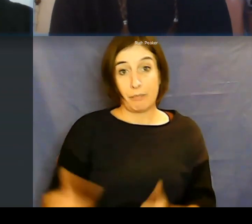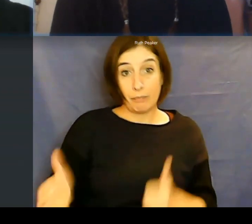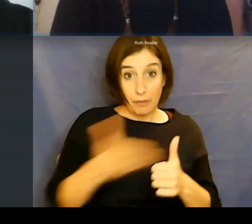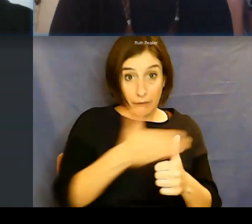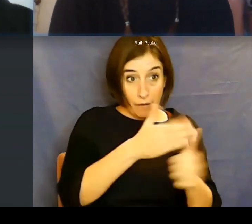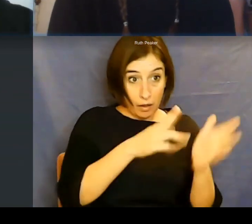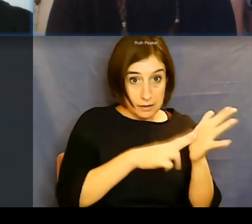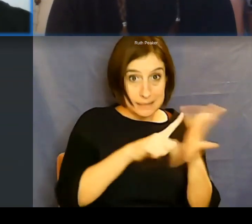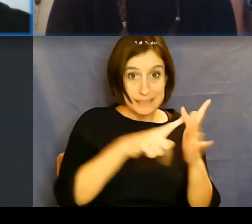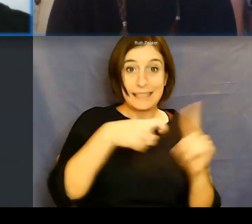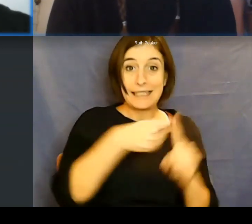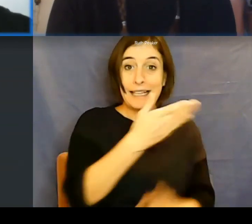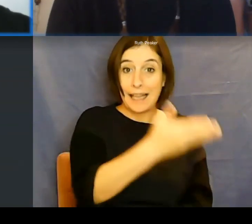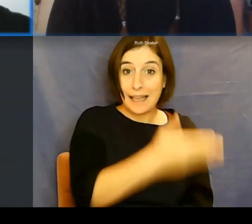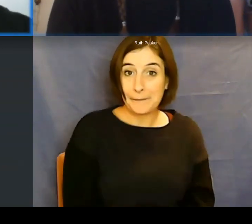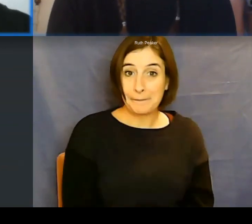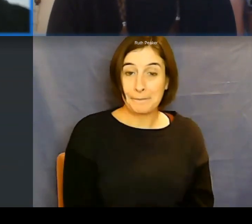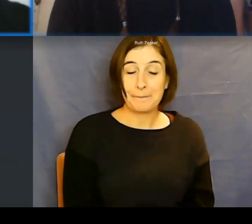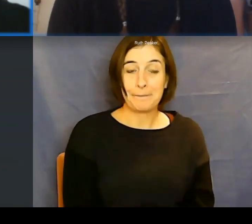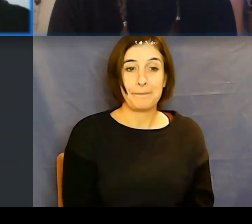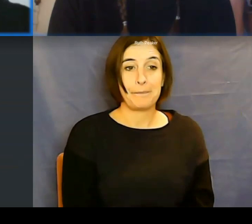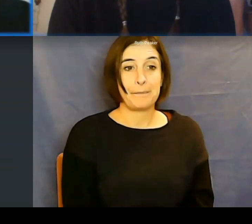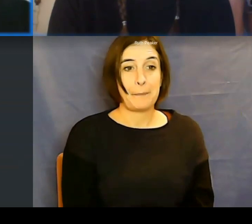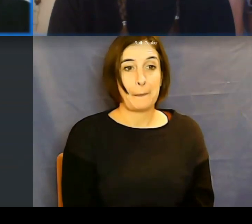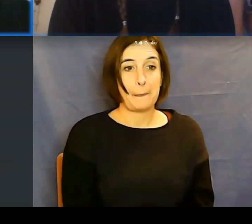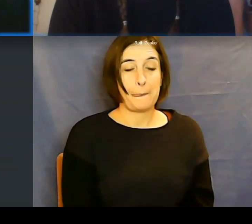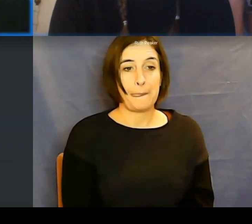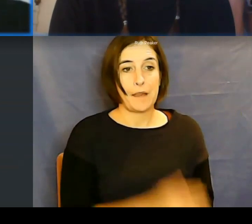first. I guess the biggest